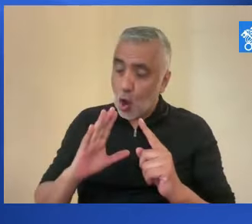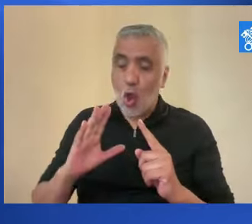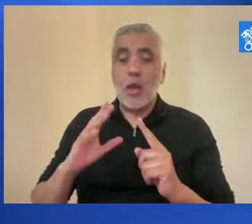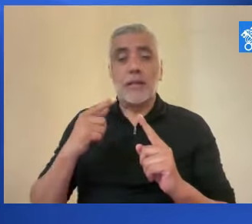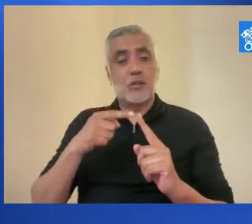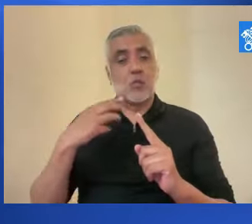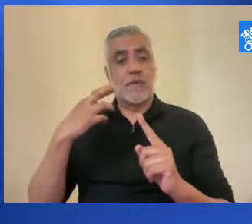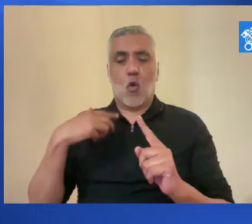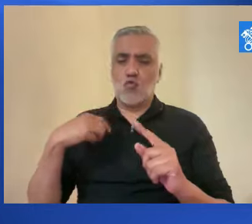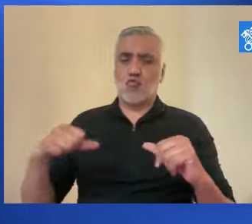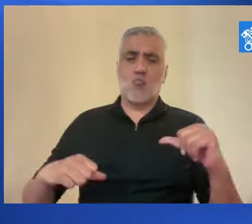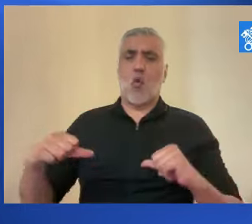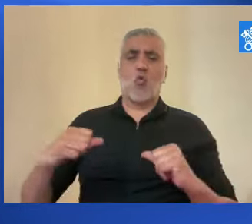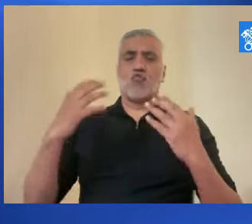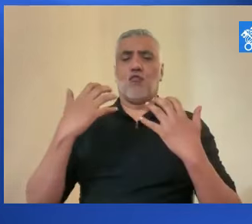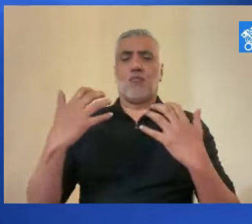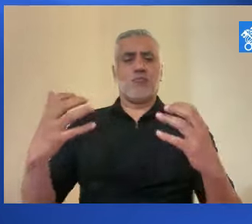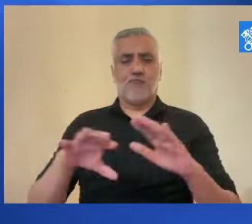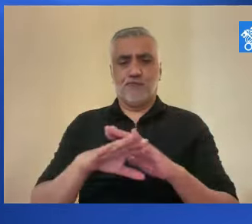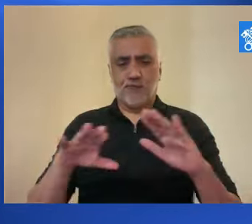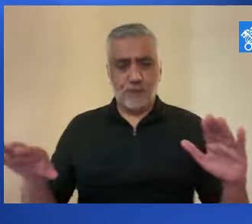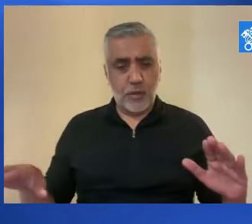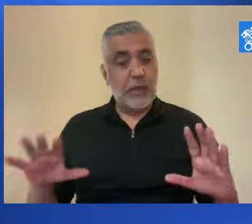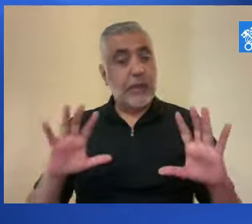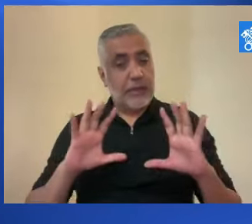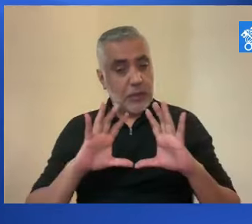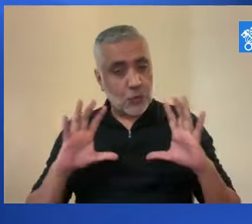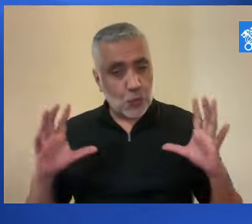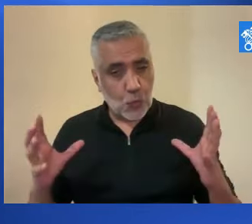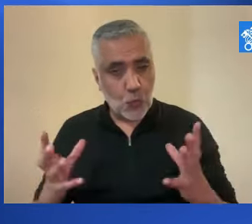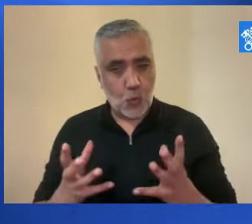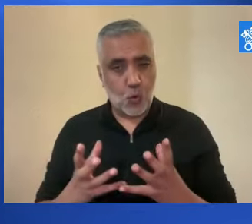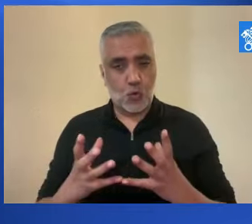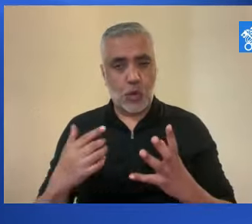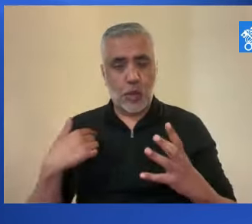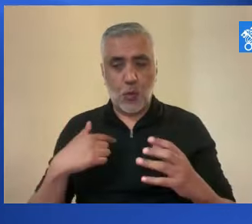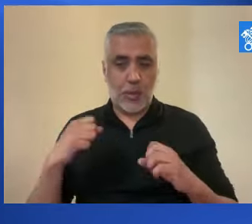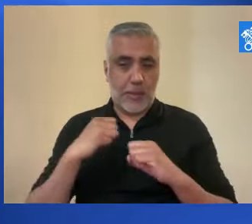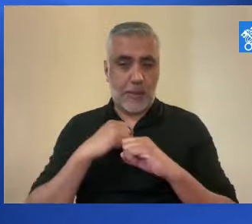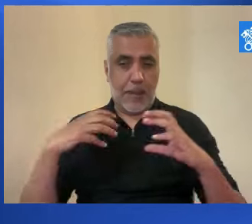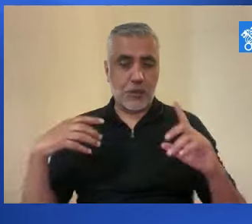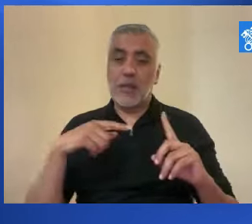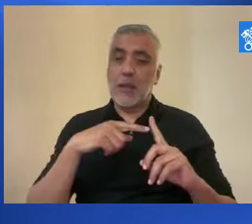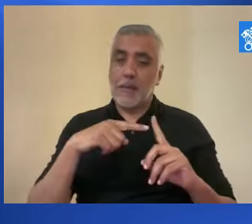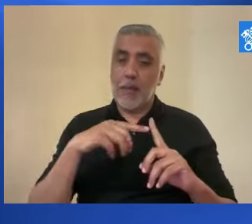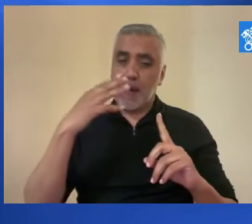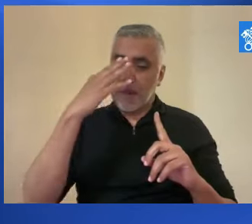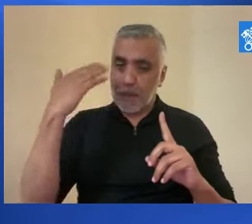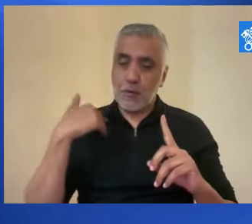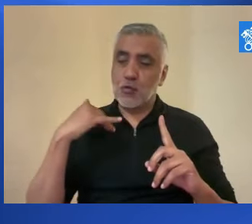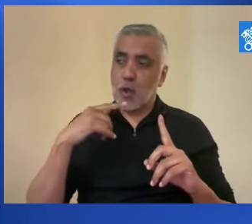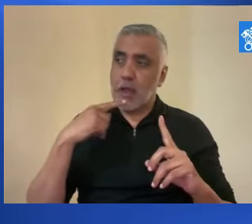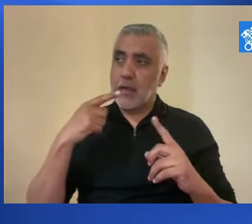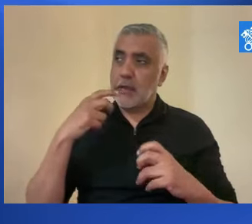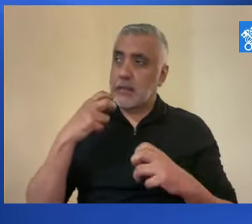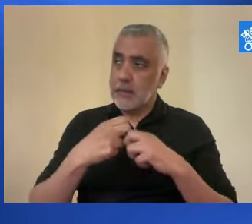world, we can imagine that Mary too had difficult moments, days when her faith advanced in darkness,